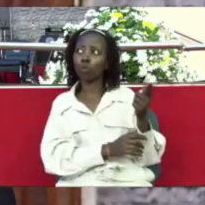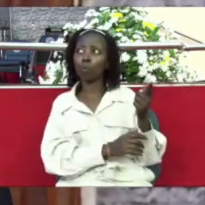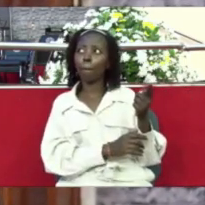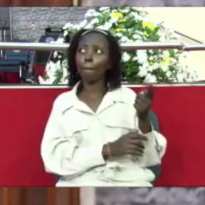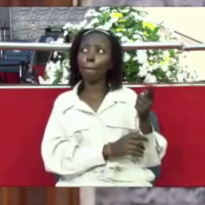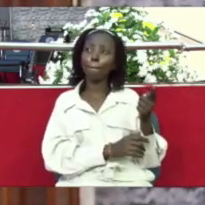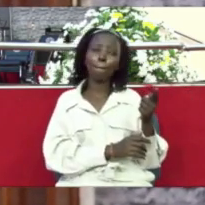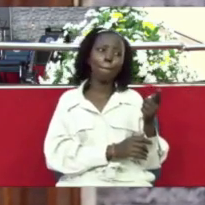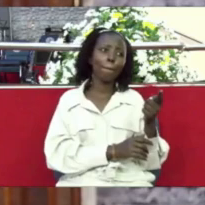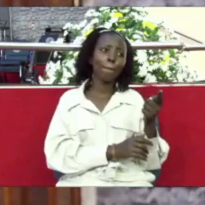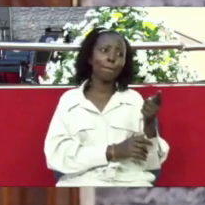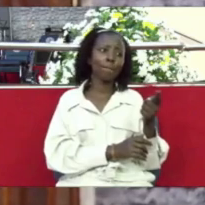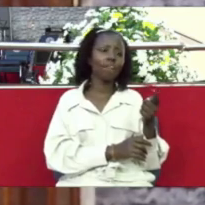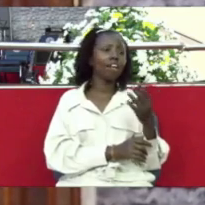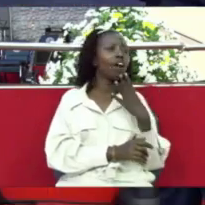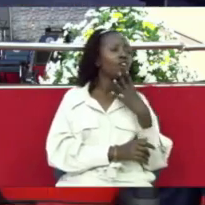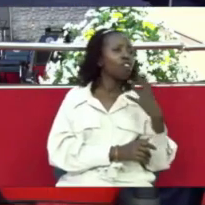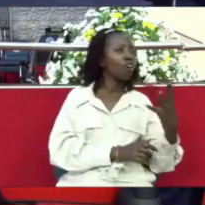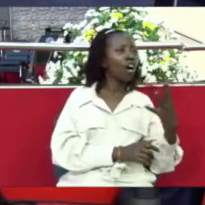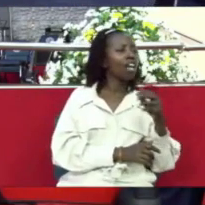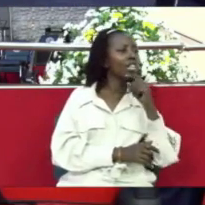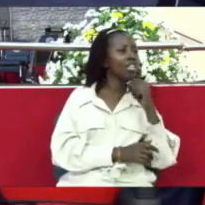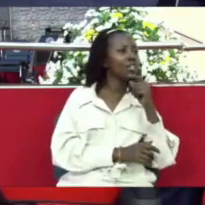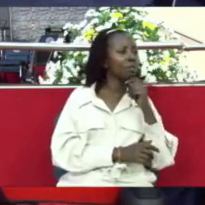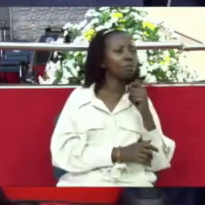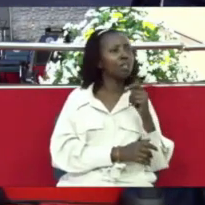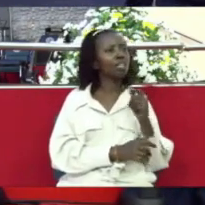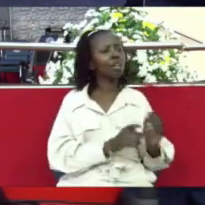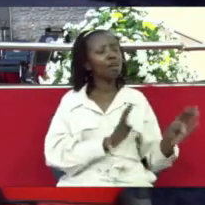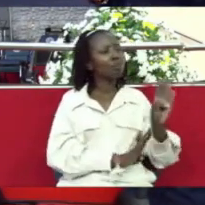only 400 or 500 boys were downtown causing